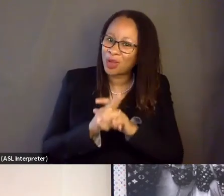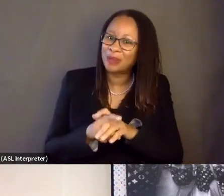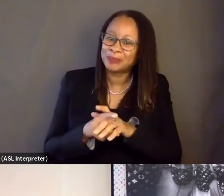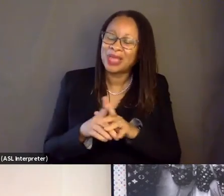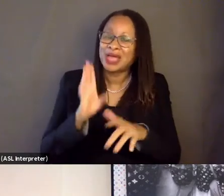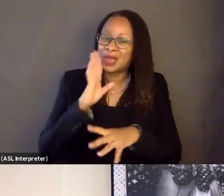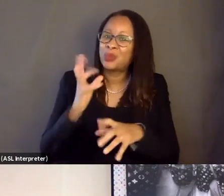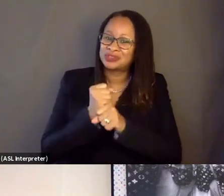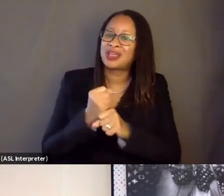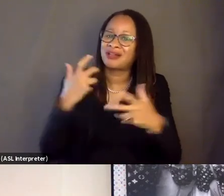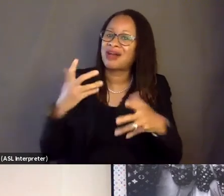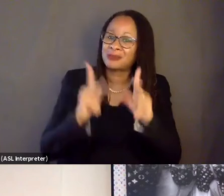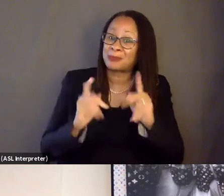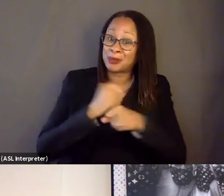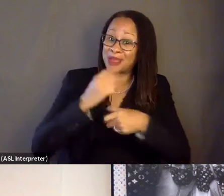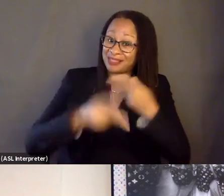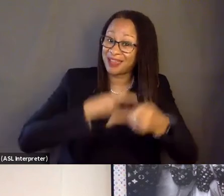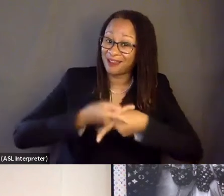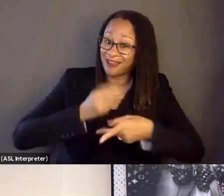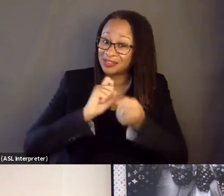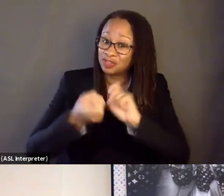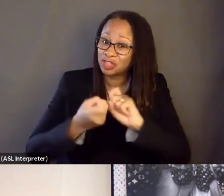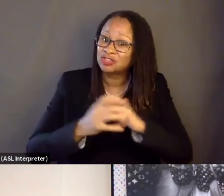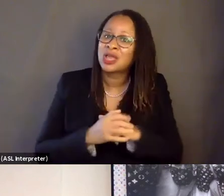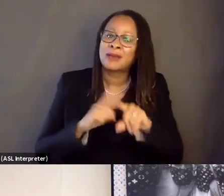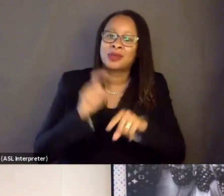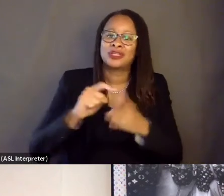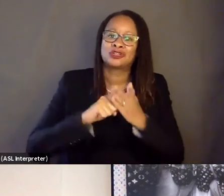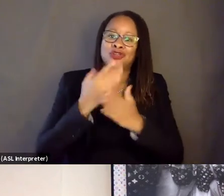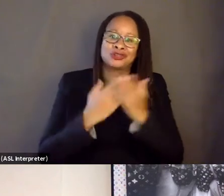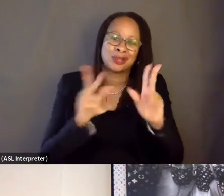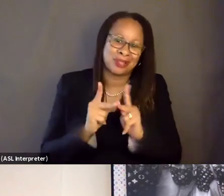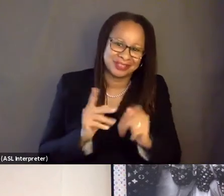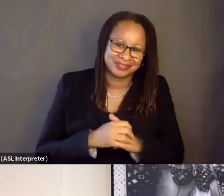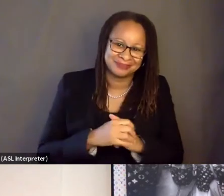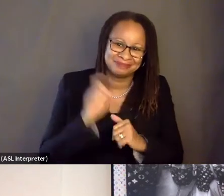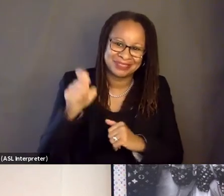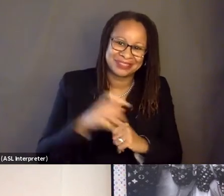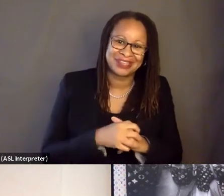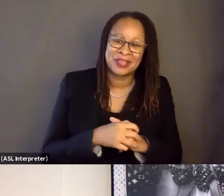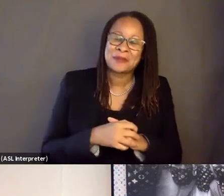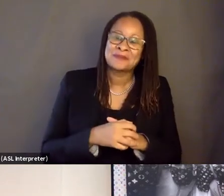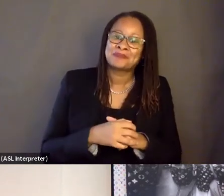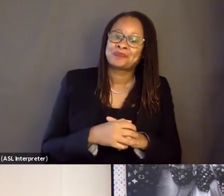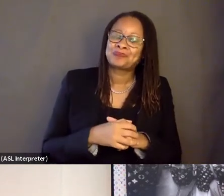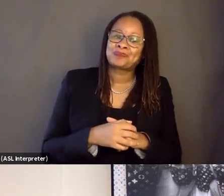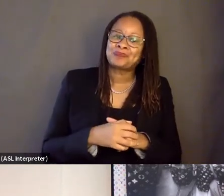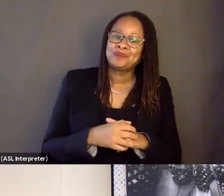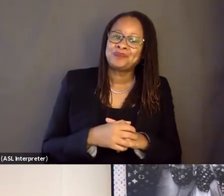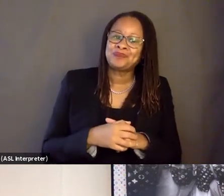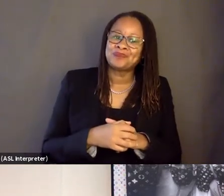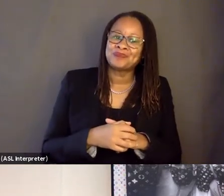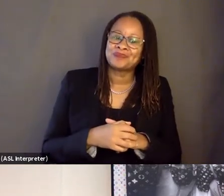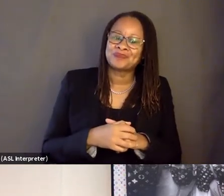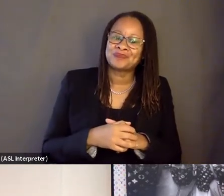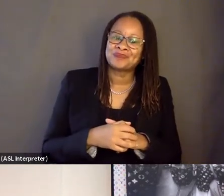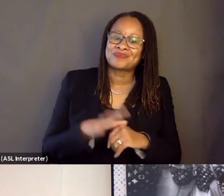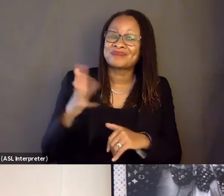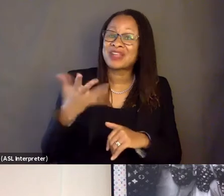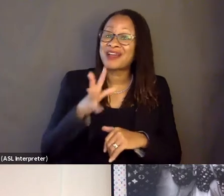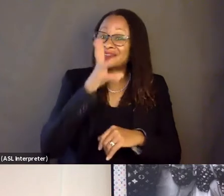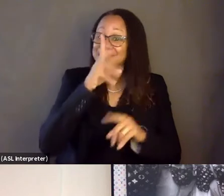It'll take a lot of people to make that kind of change, but we got to start somewhere. So. Absolutely. I kind of speaking